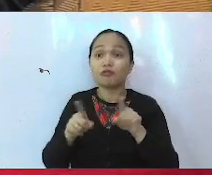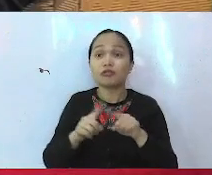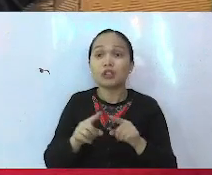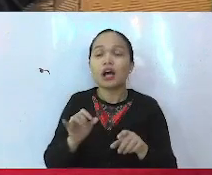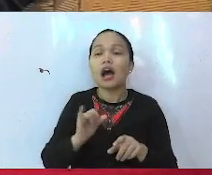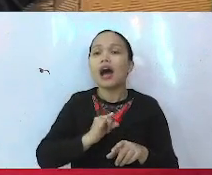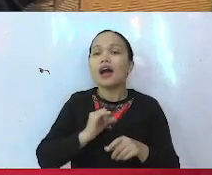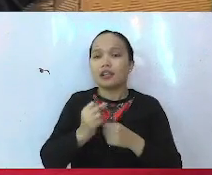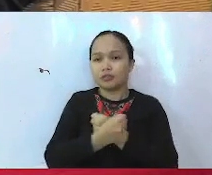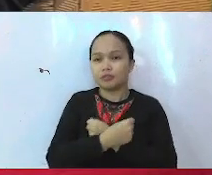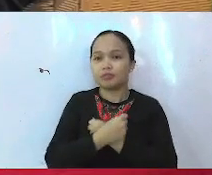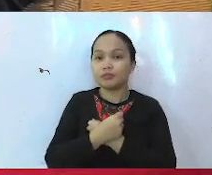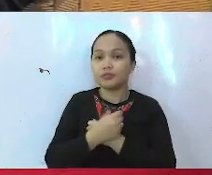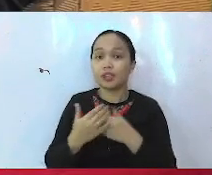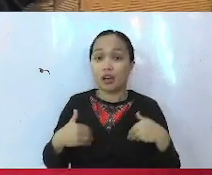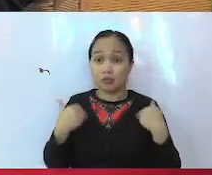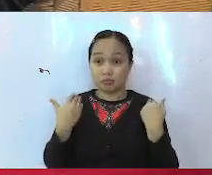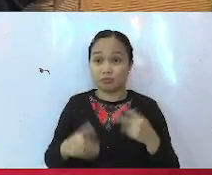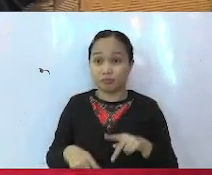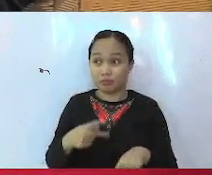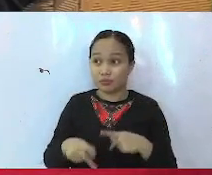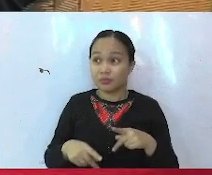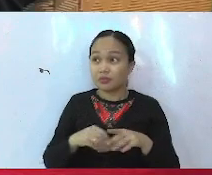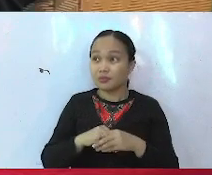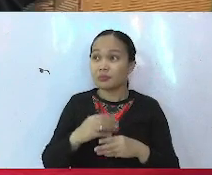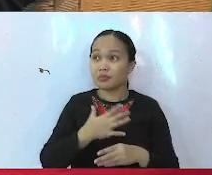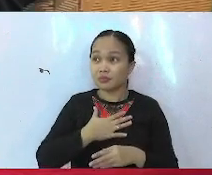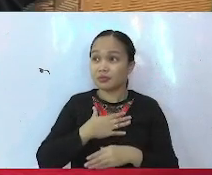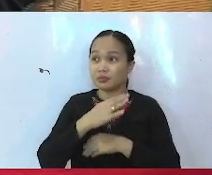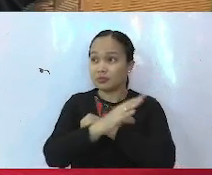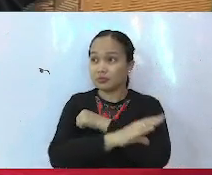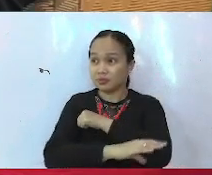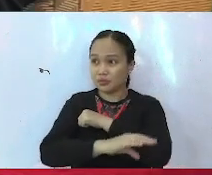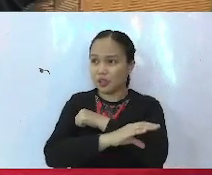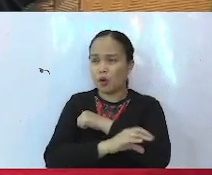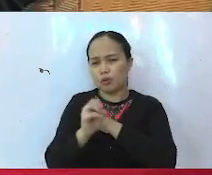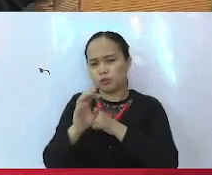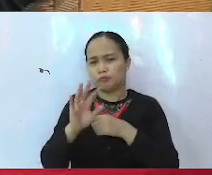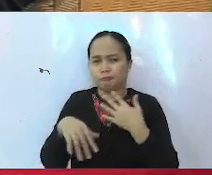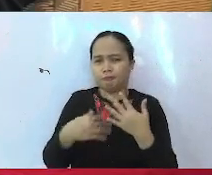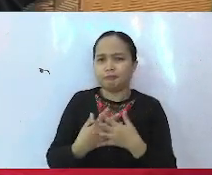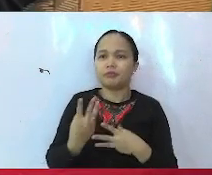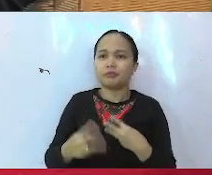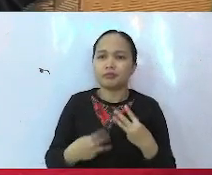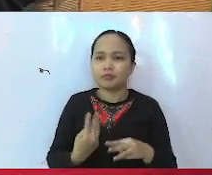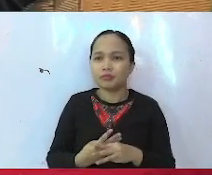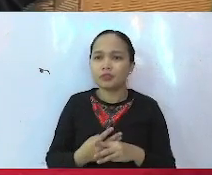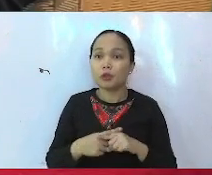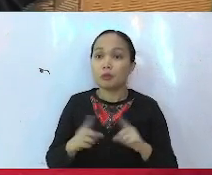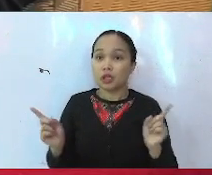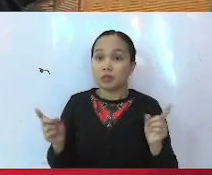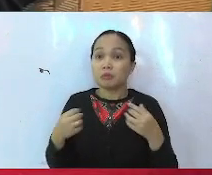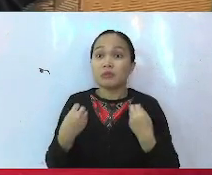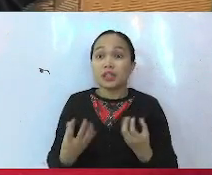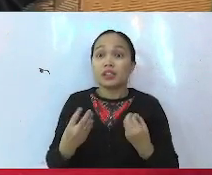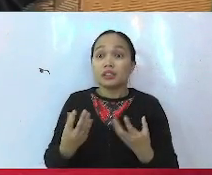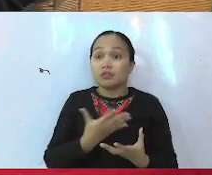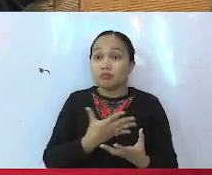young people in my country. I do. I love young people all over the world. But many of you